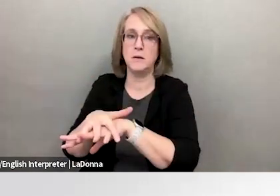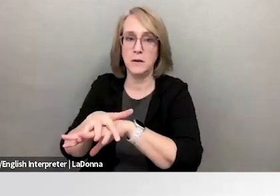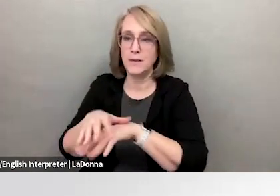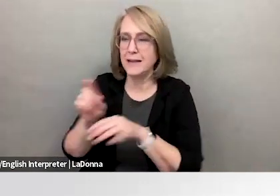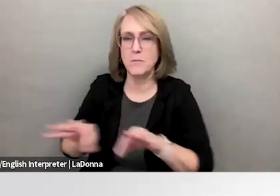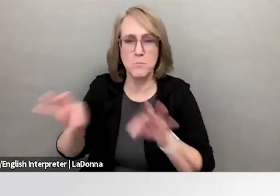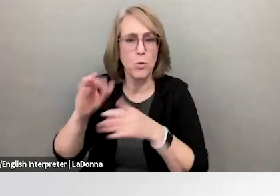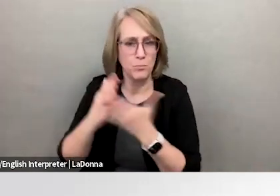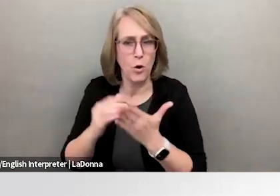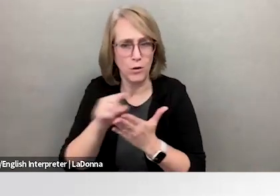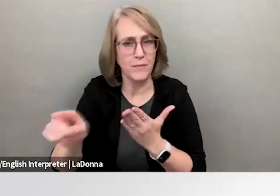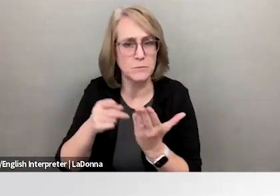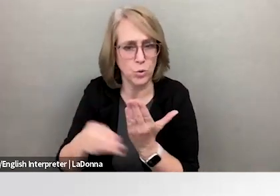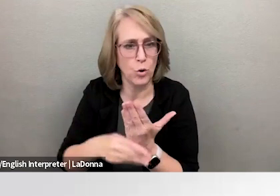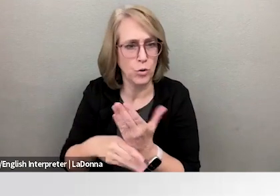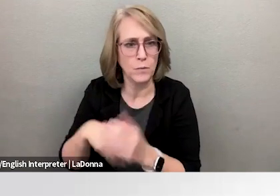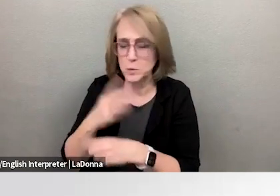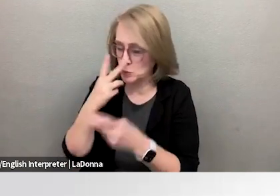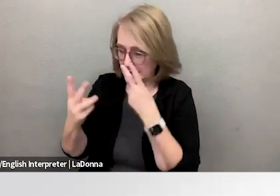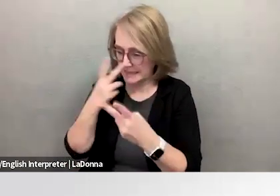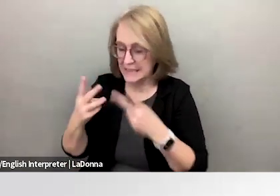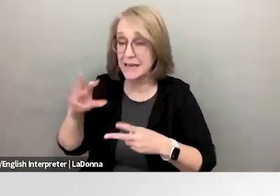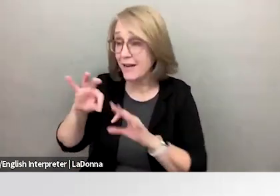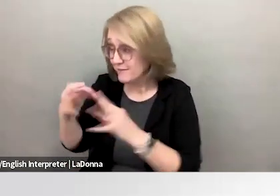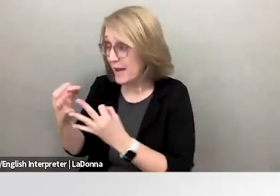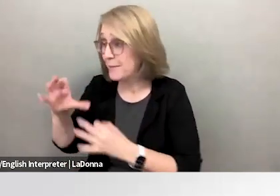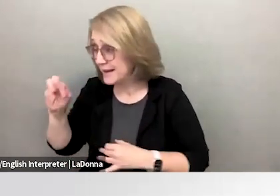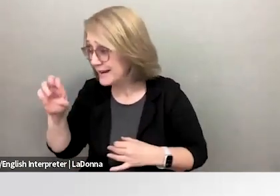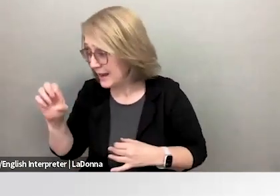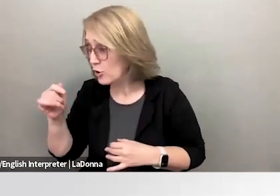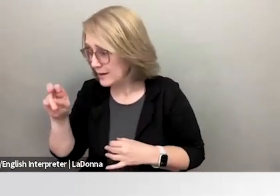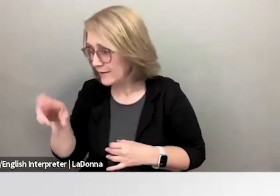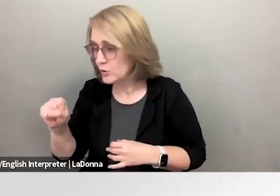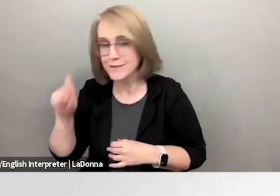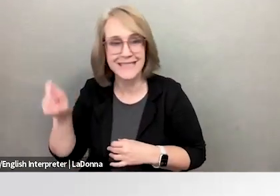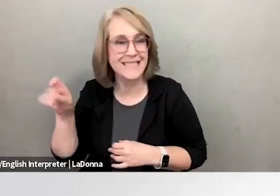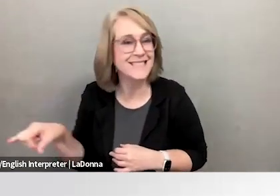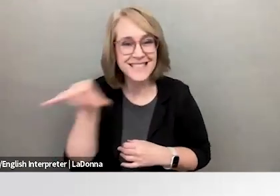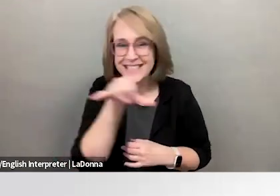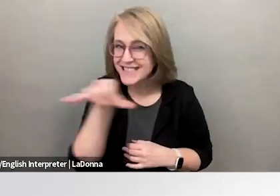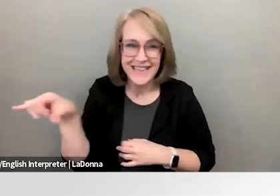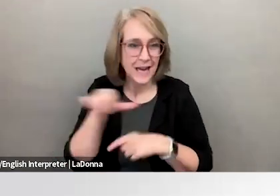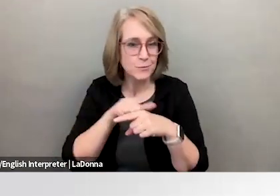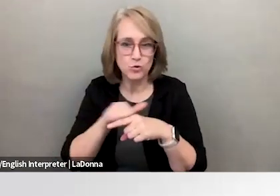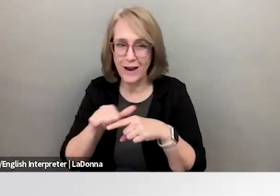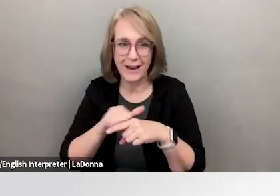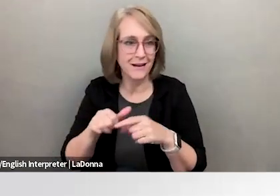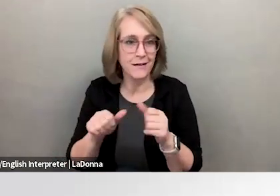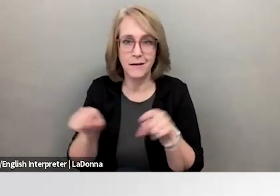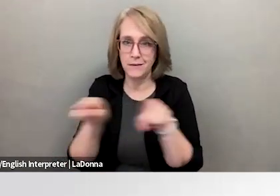program is, our family caregivers should receive as good a training as our direct care workforce as well.